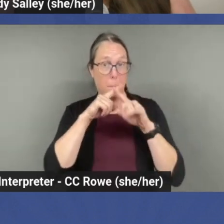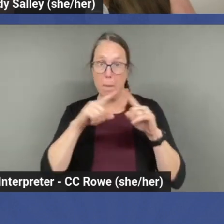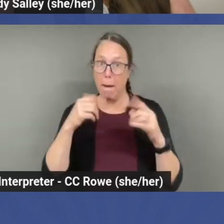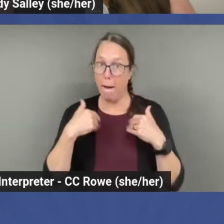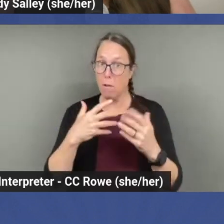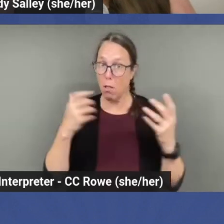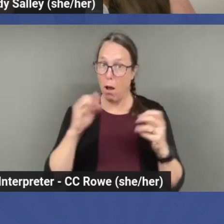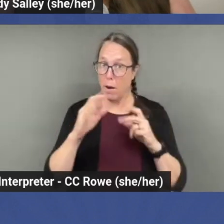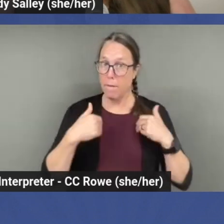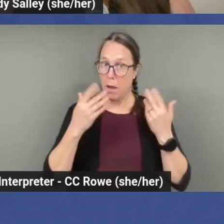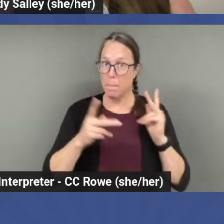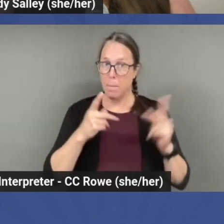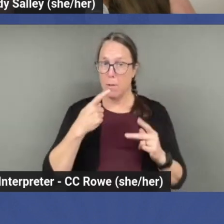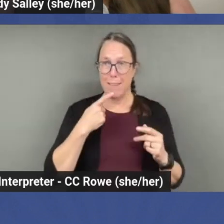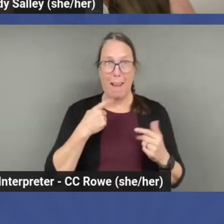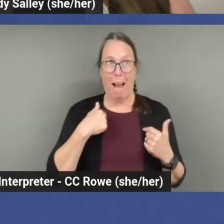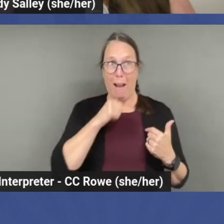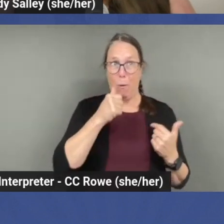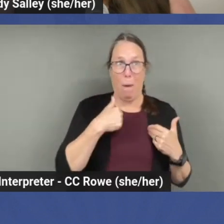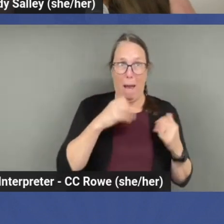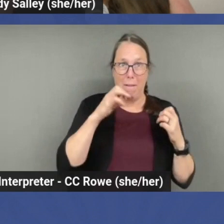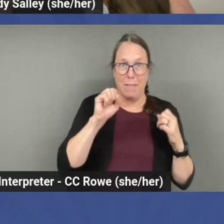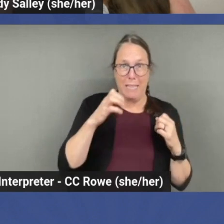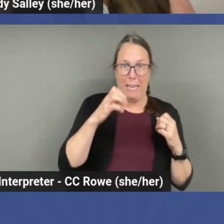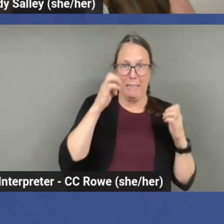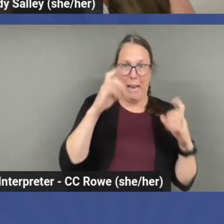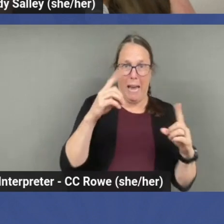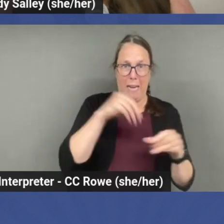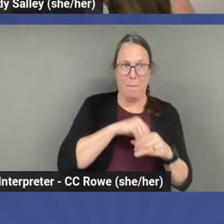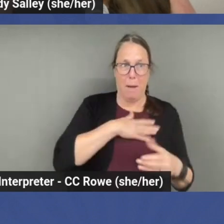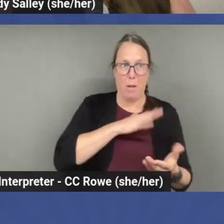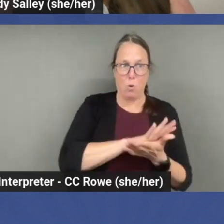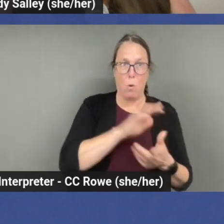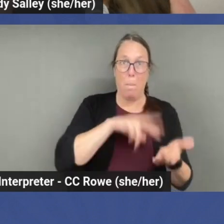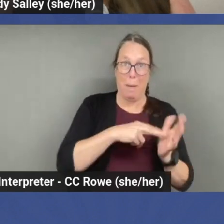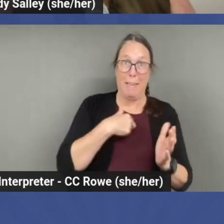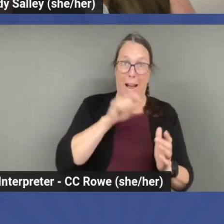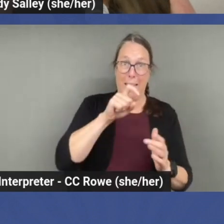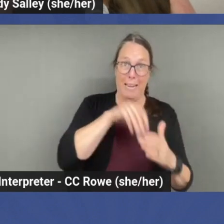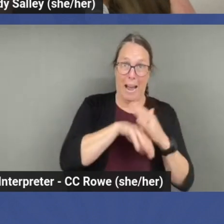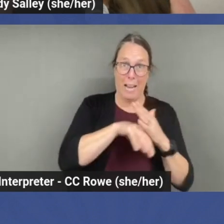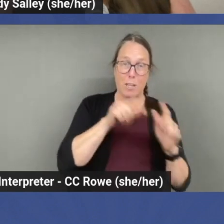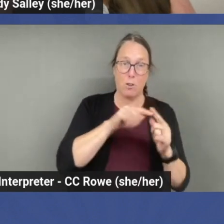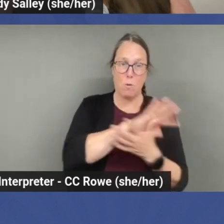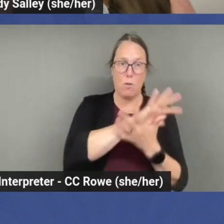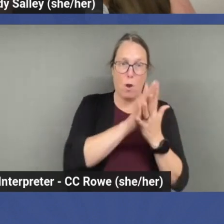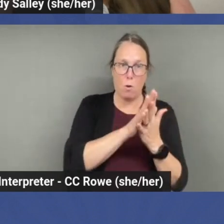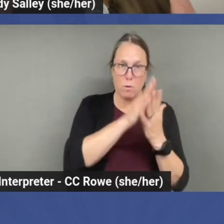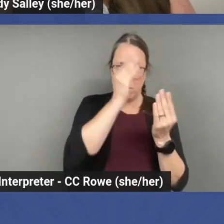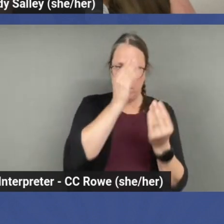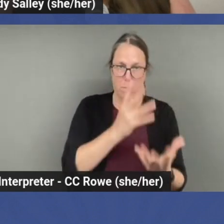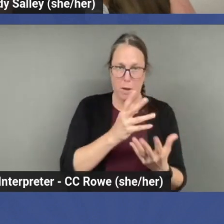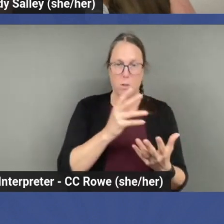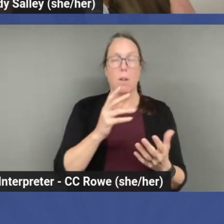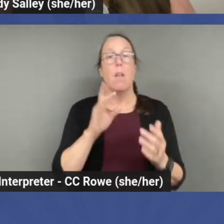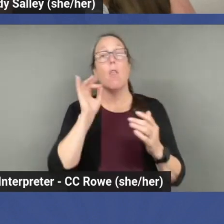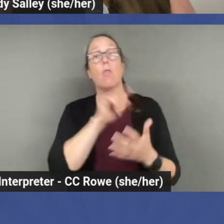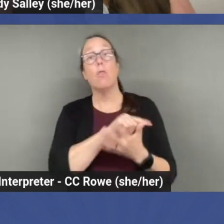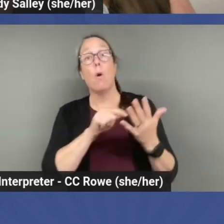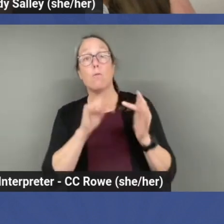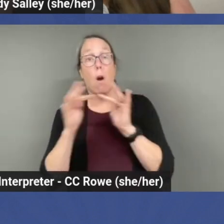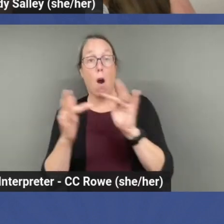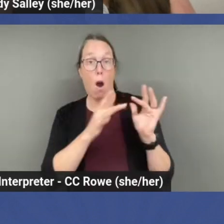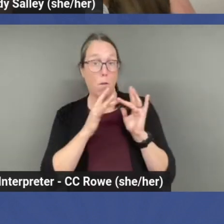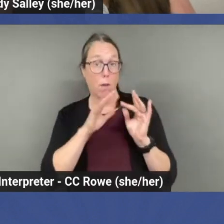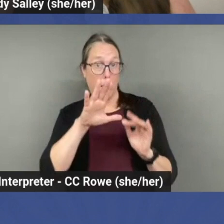have this information because I don't have sex ed in my school. Let's do something about it. So the same online communities that they're trying to censor are kind of